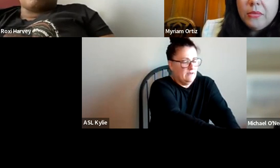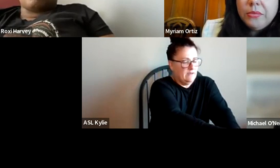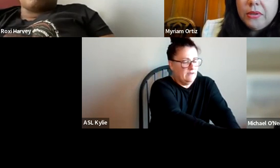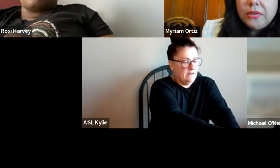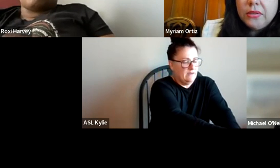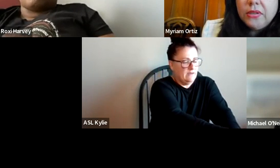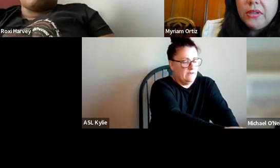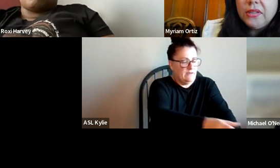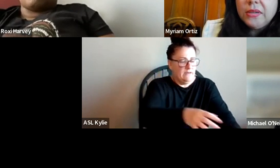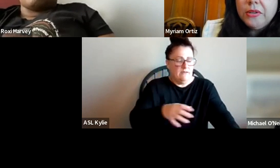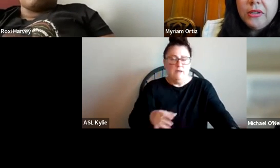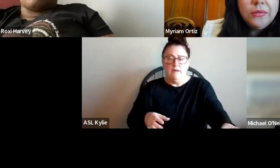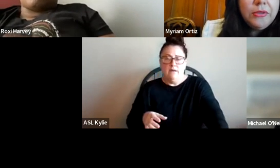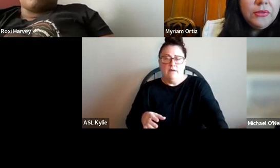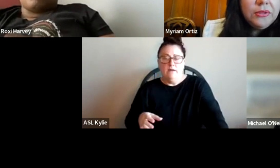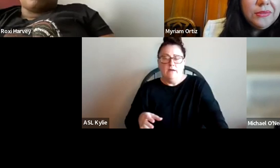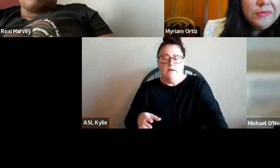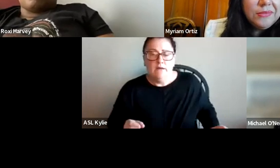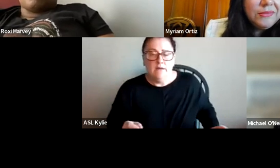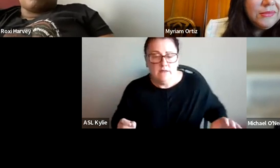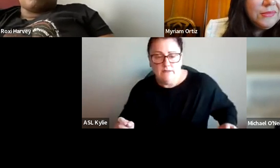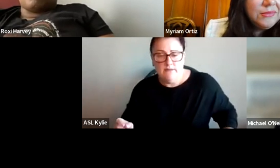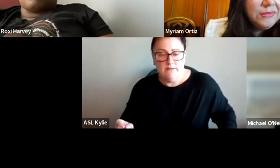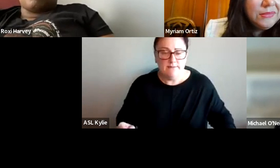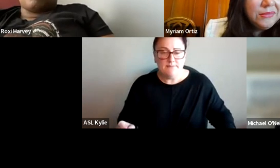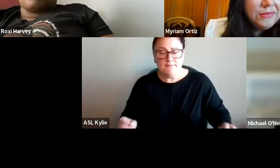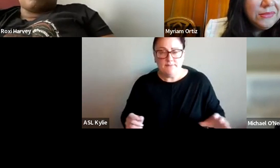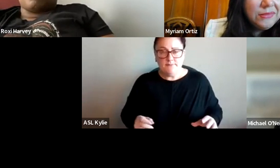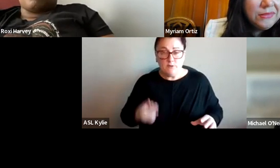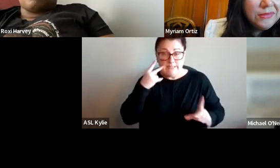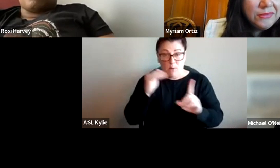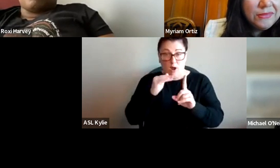see the prompt, you can accept it and unmute.